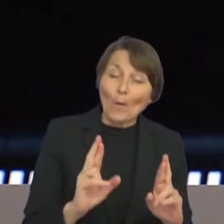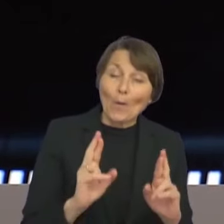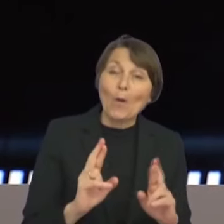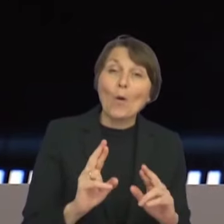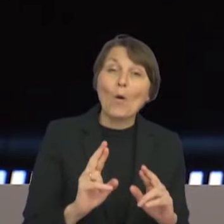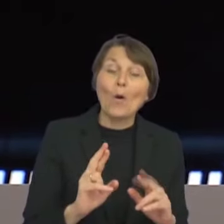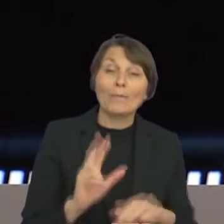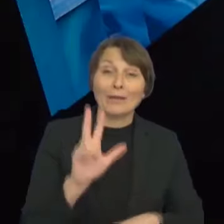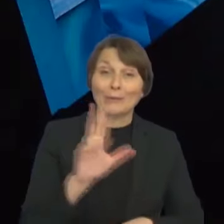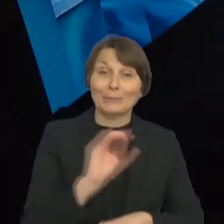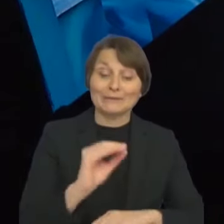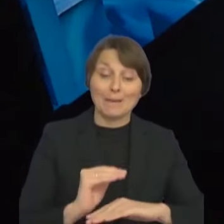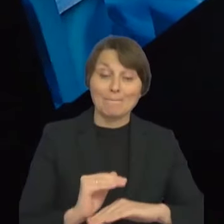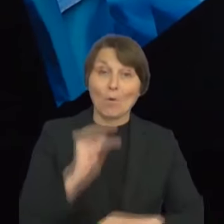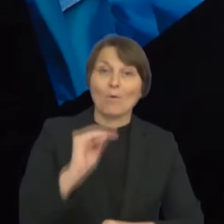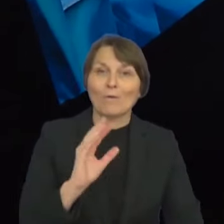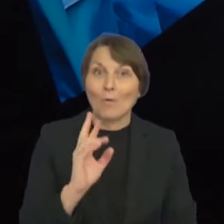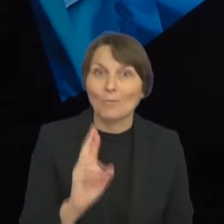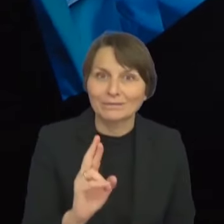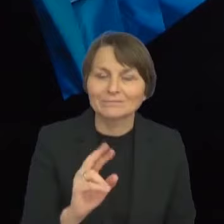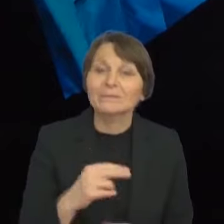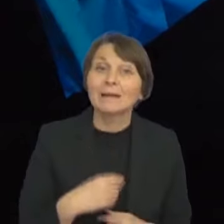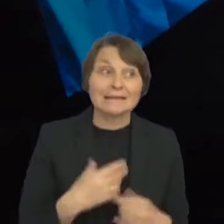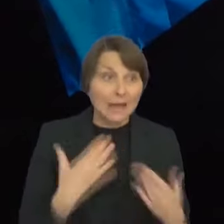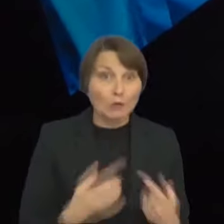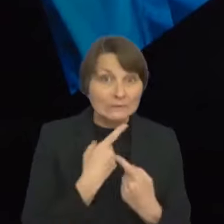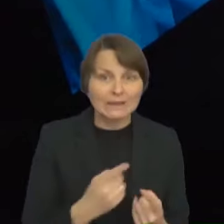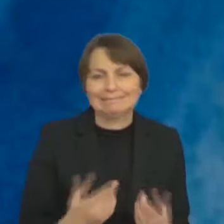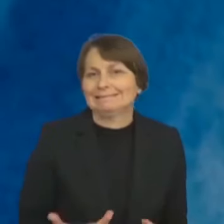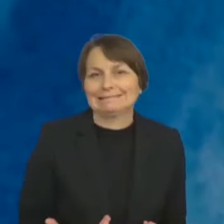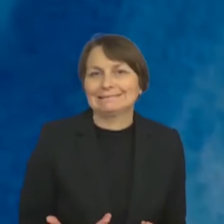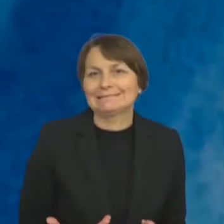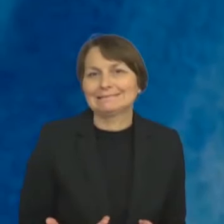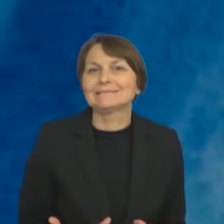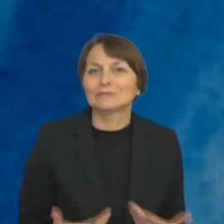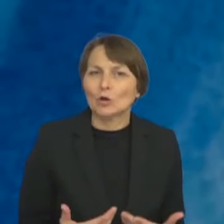beyond it, but we can't do. We can't tell you that yet because we are still very much in part of the